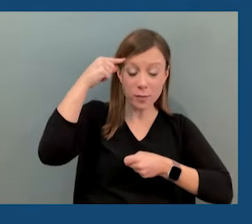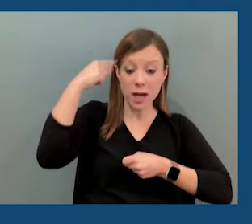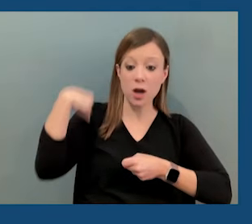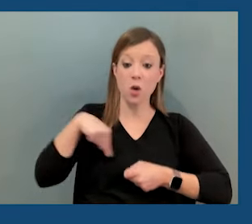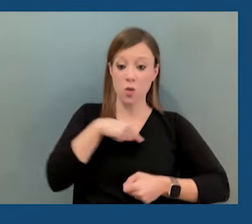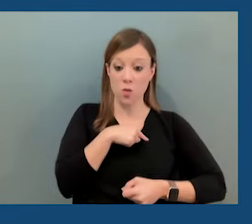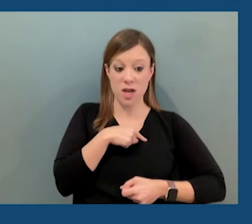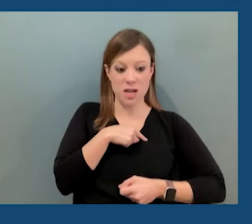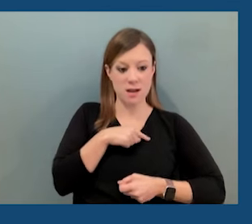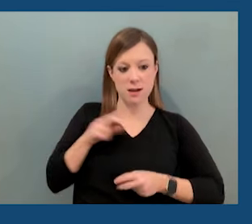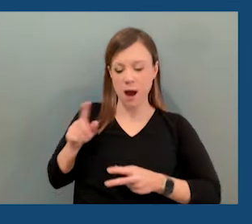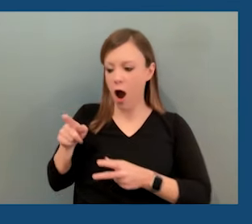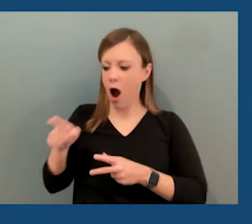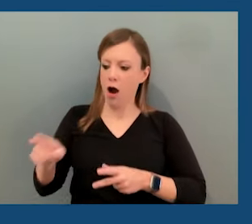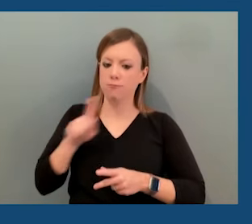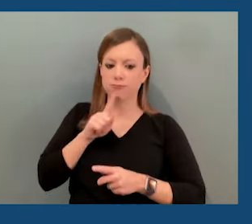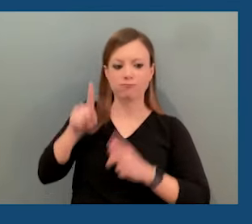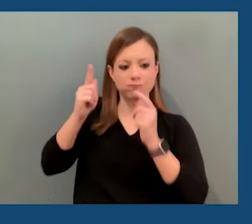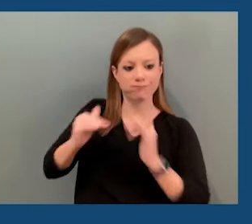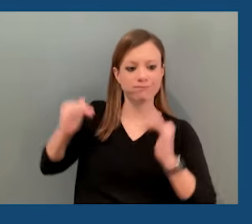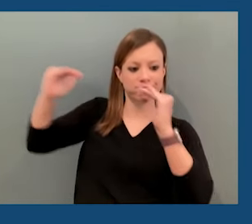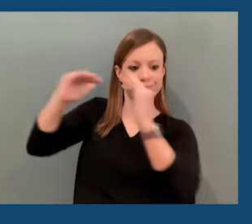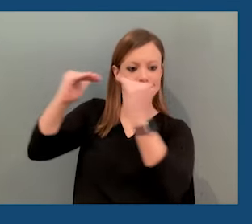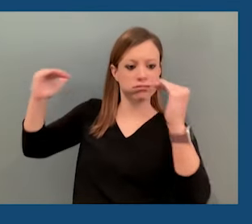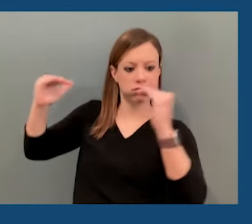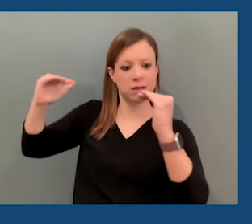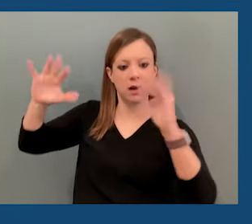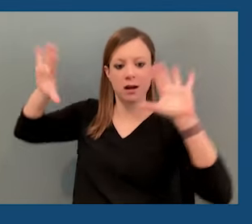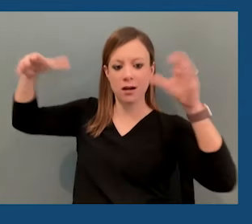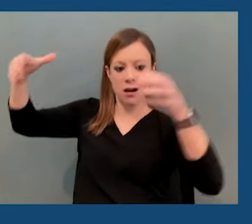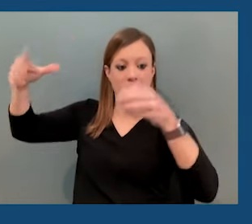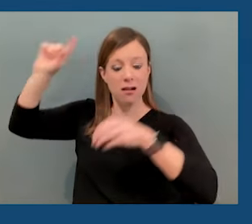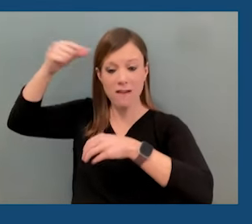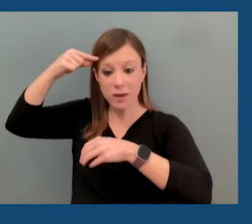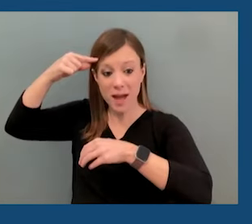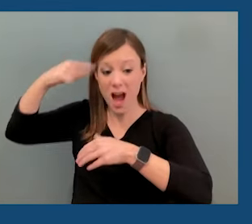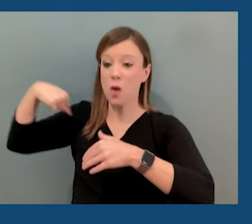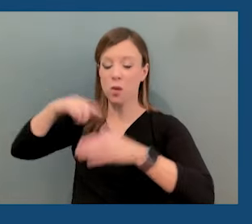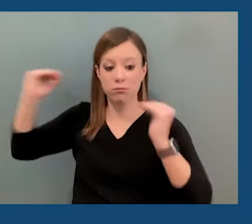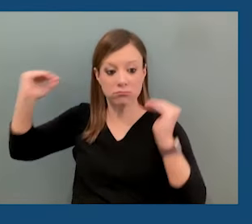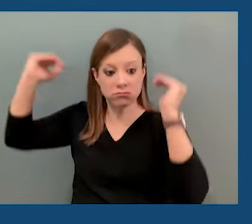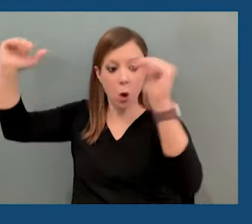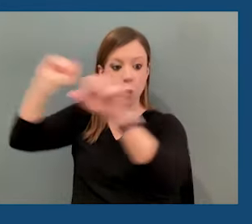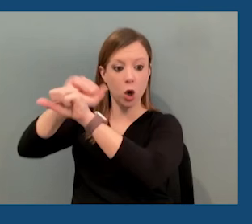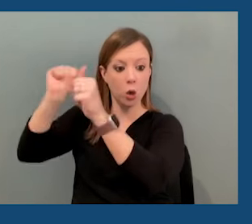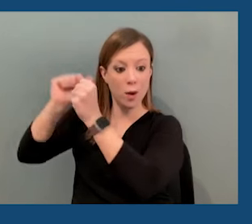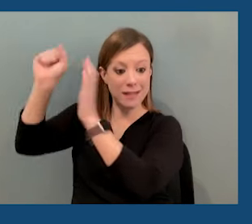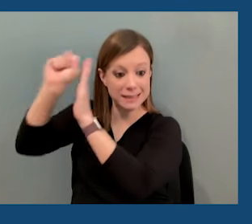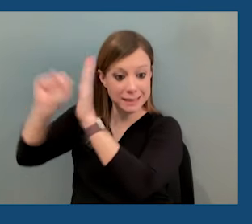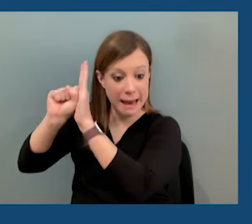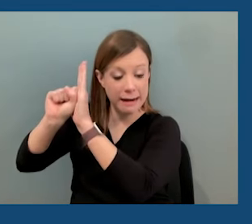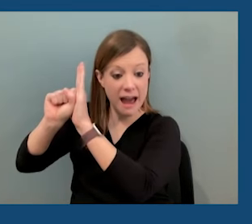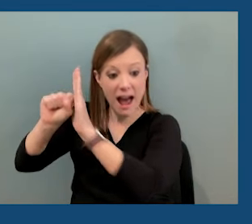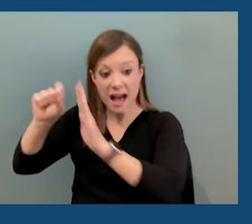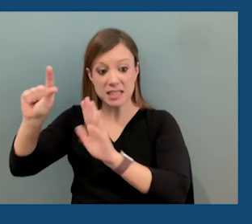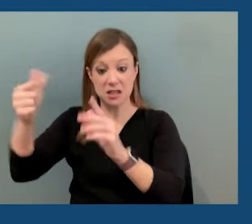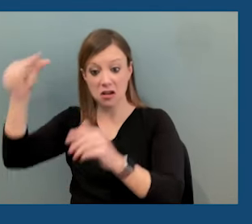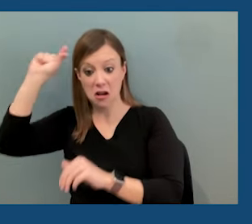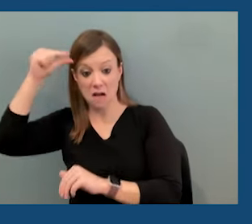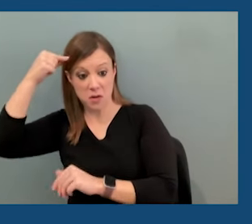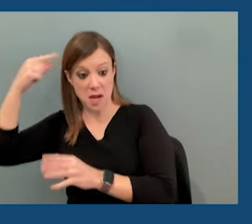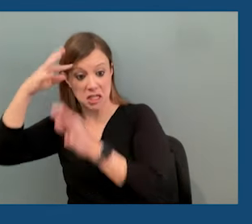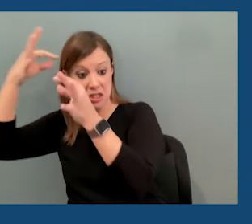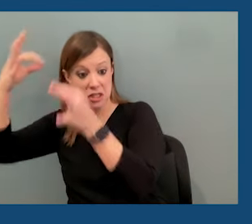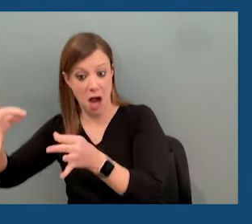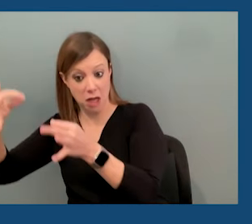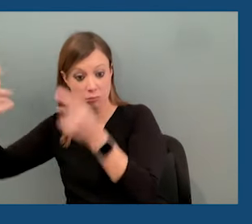municipal officials here, look forward to working with the state as the budget comes to closure on all of these different issues. We're just on the cusp